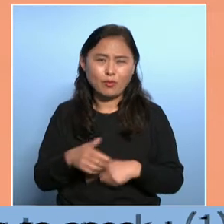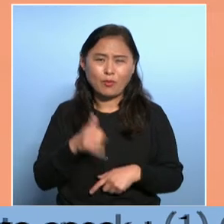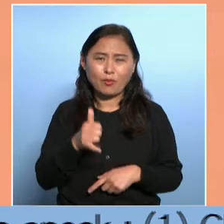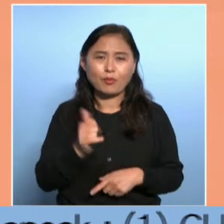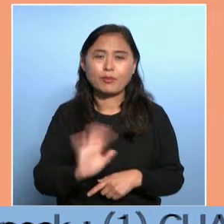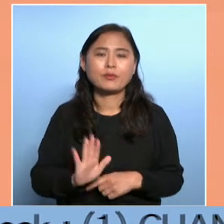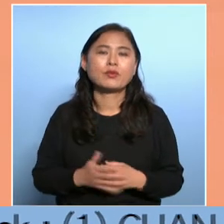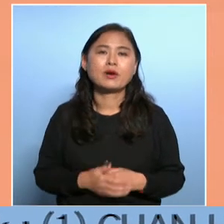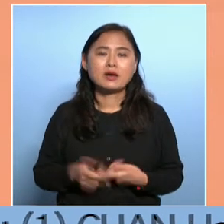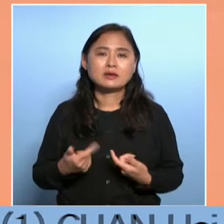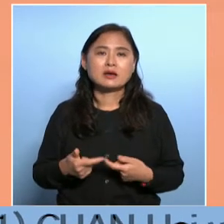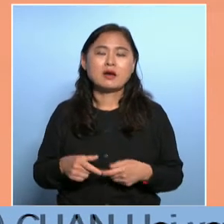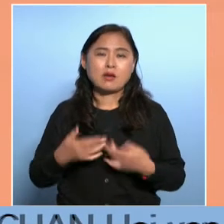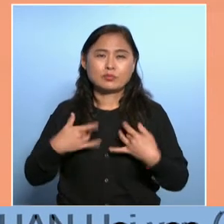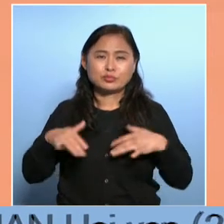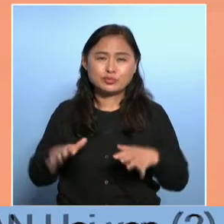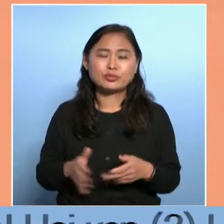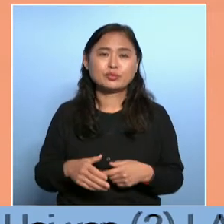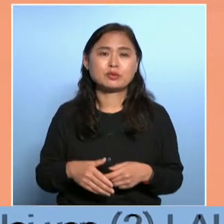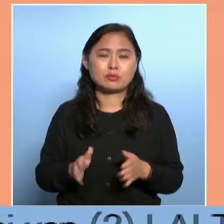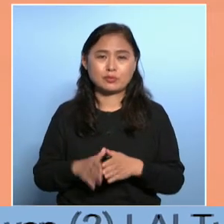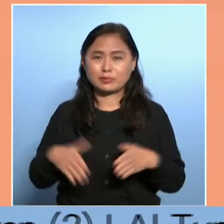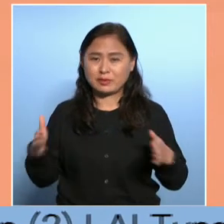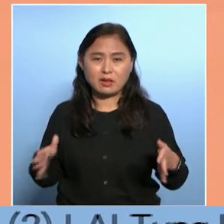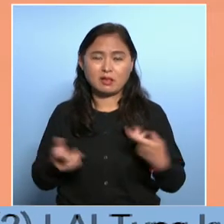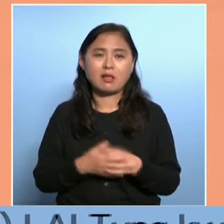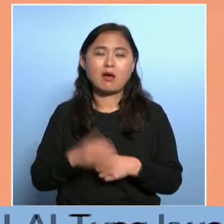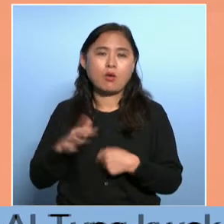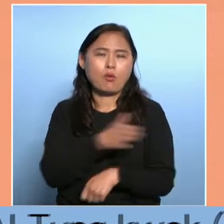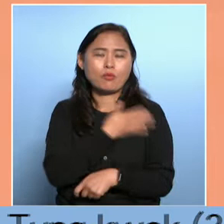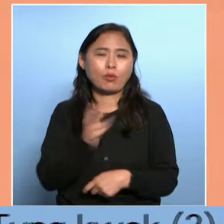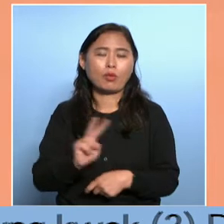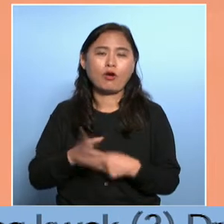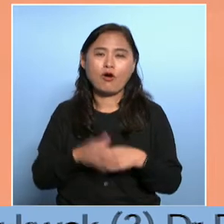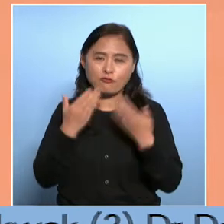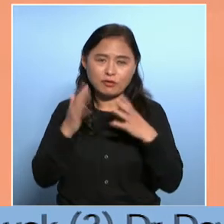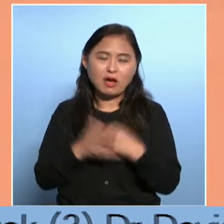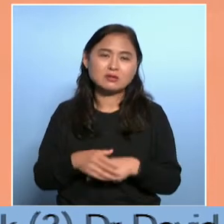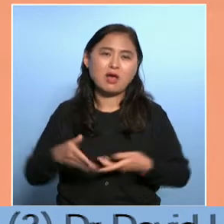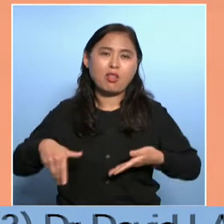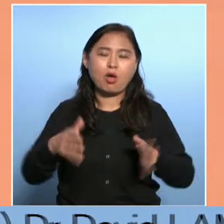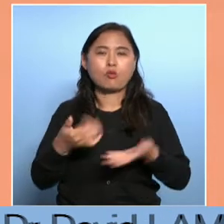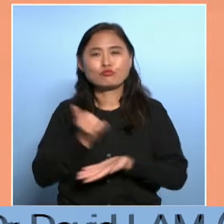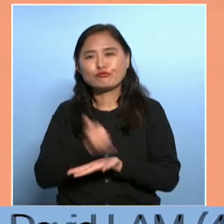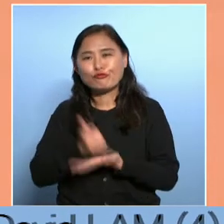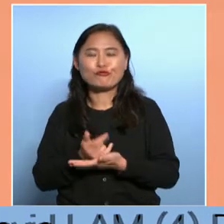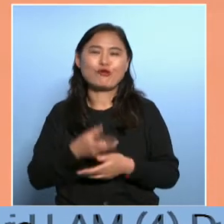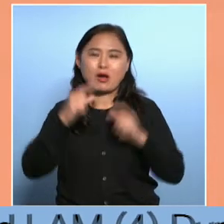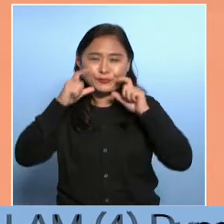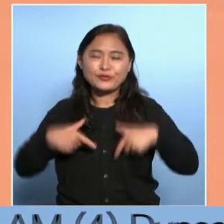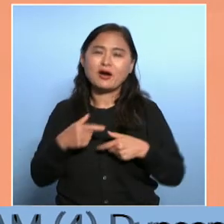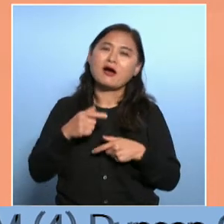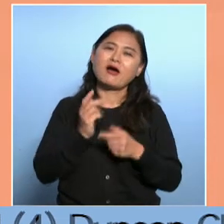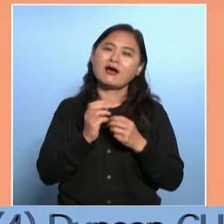What they can do is to advise the domestic helper not to go to crowded places. But we see a lot of foreign